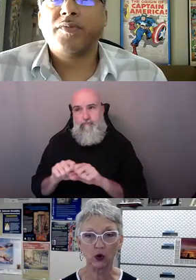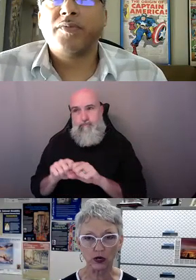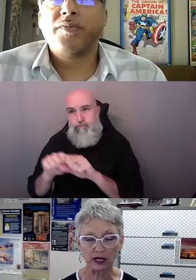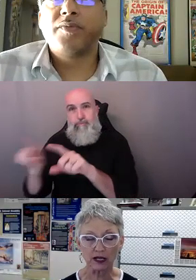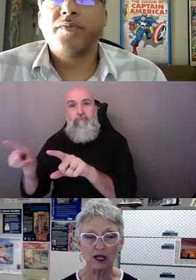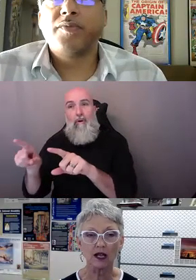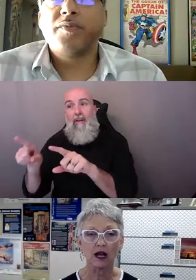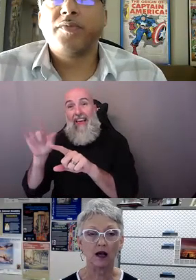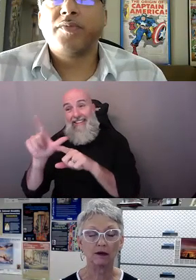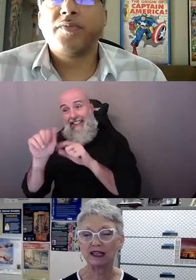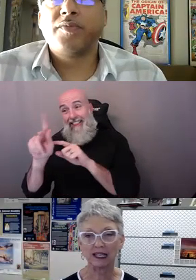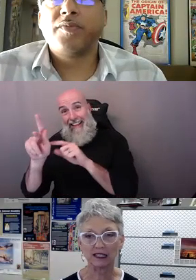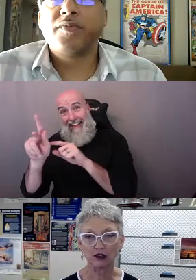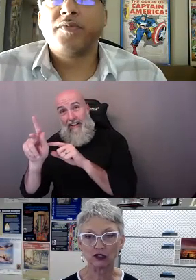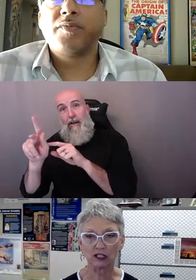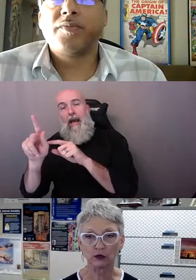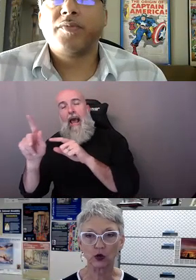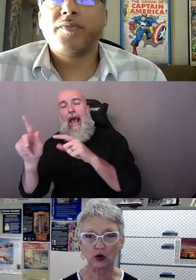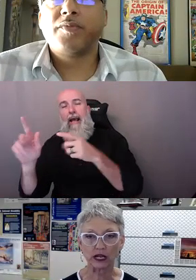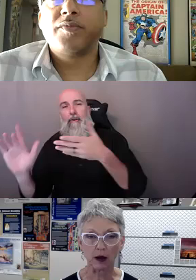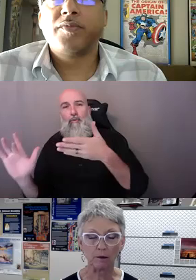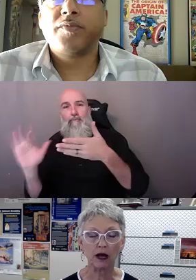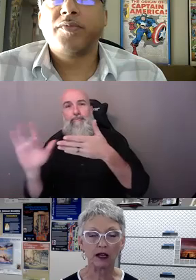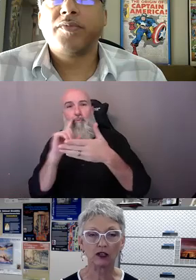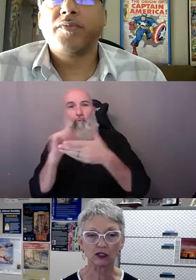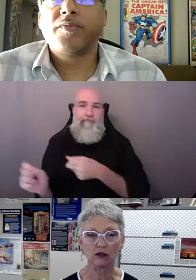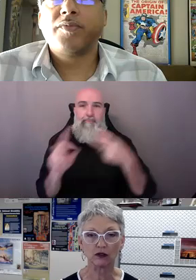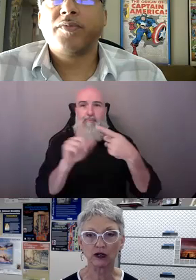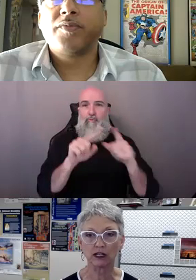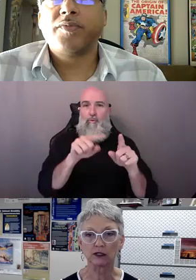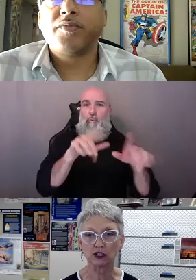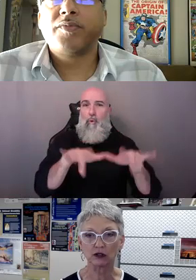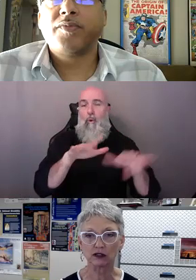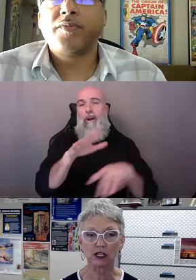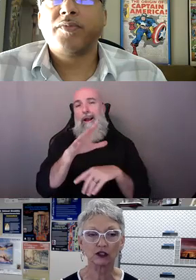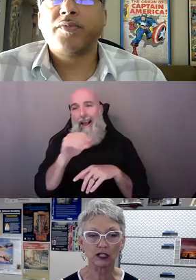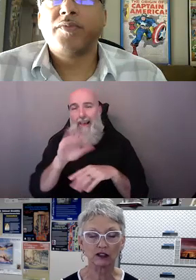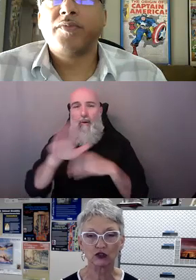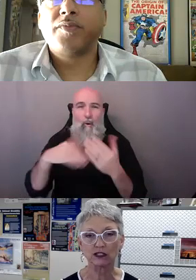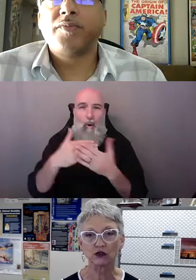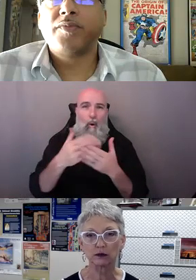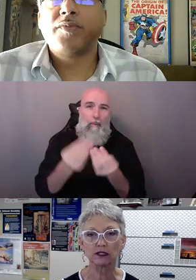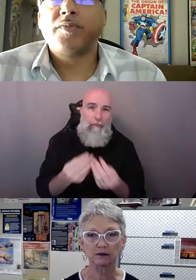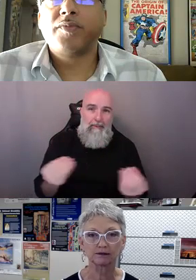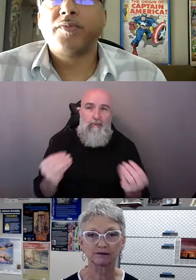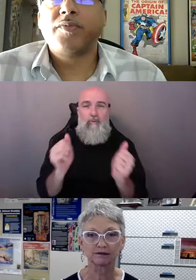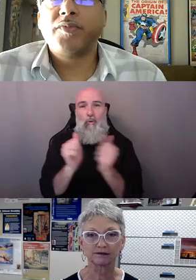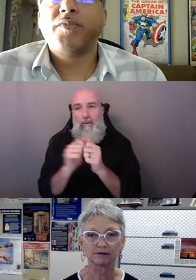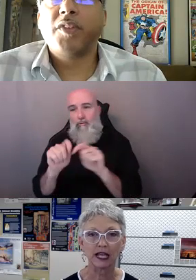post the recording. It may take a day or two to get the recording up, but also the training materials, including the